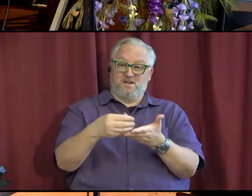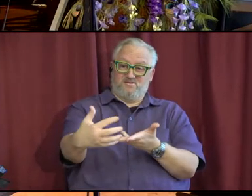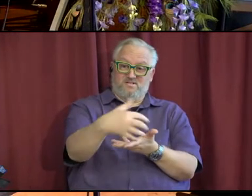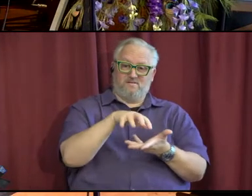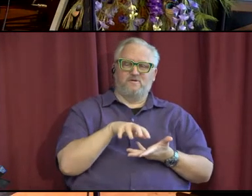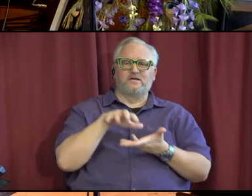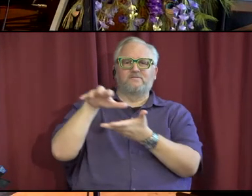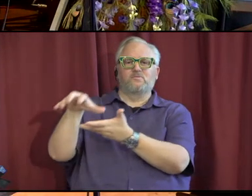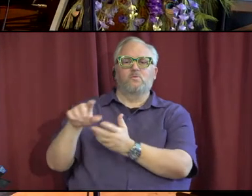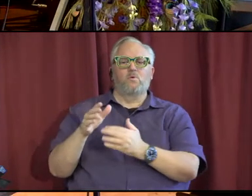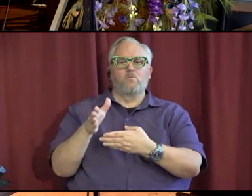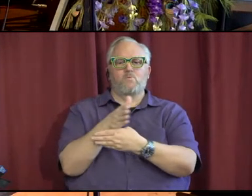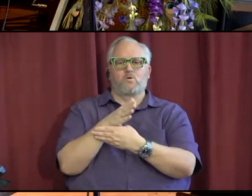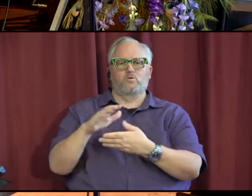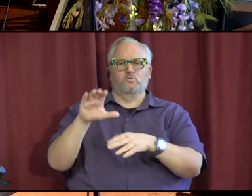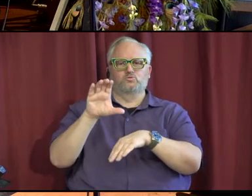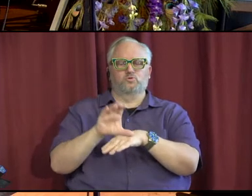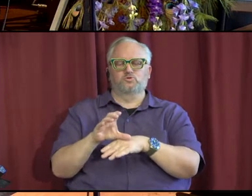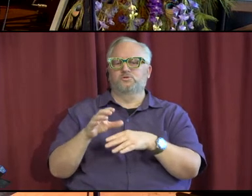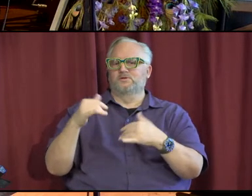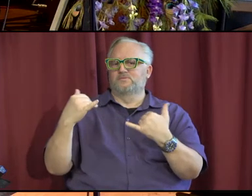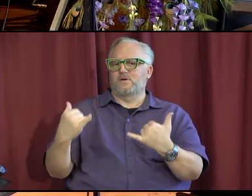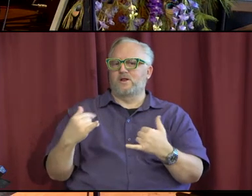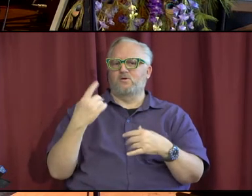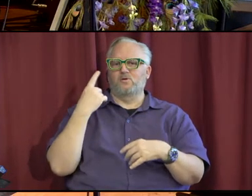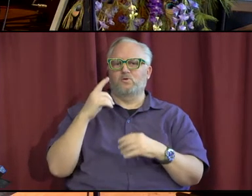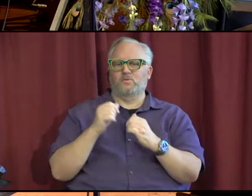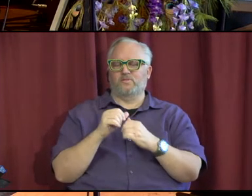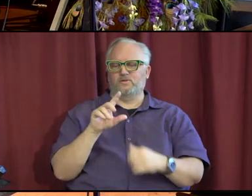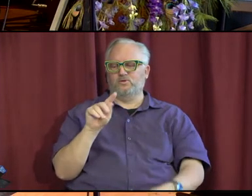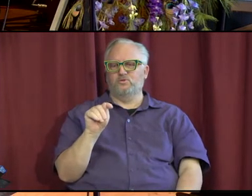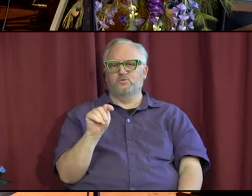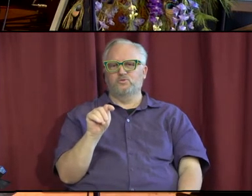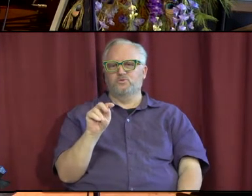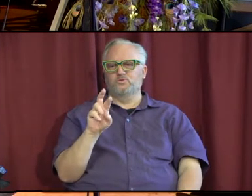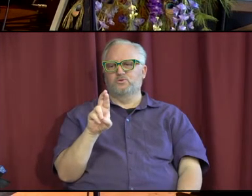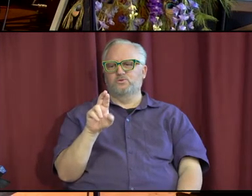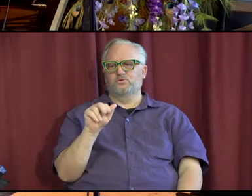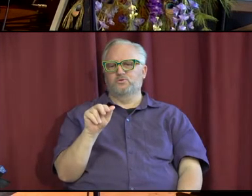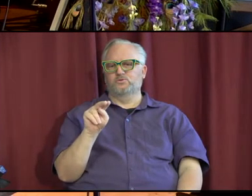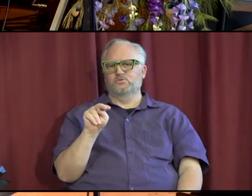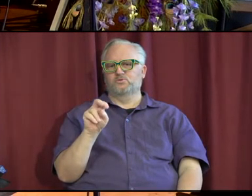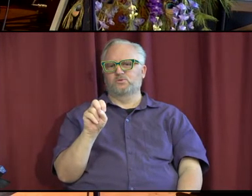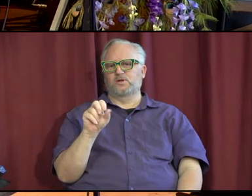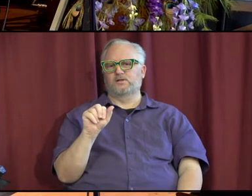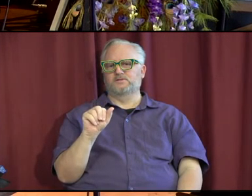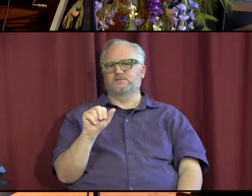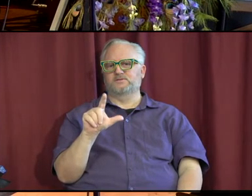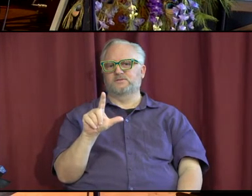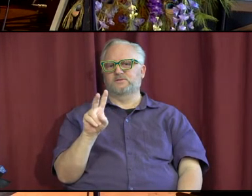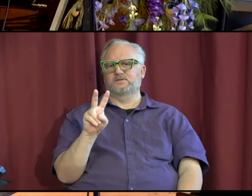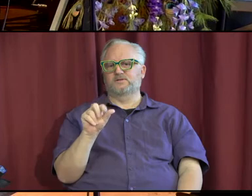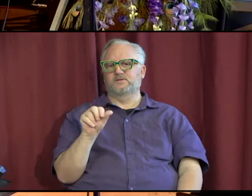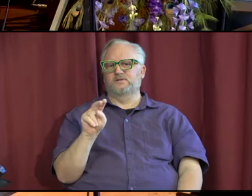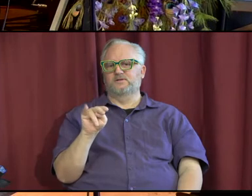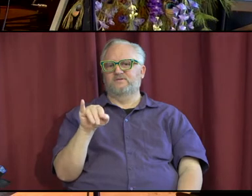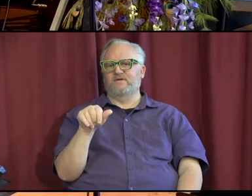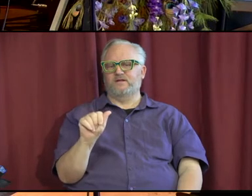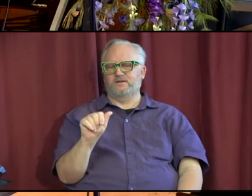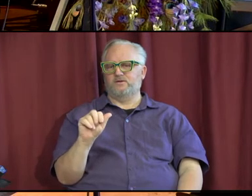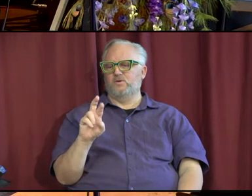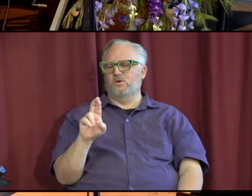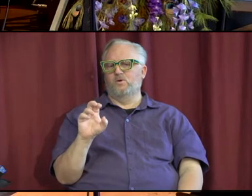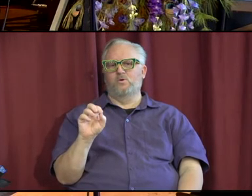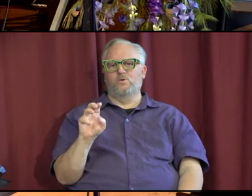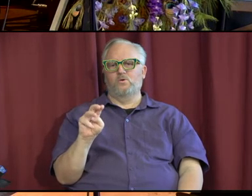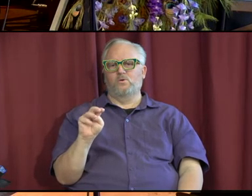partner churches. This time we're sharing it with our Transylvania partner church in Romania. This special relationship